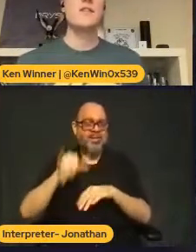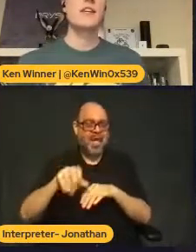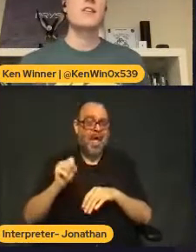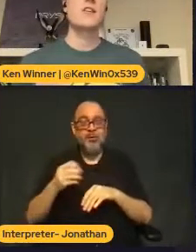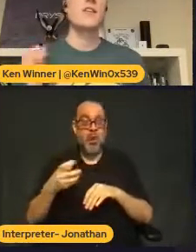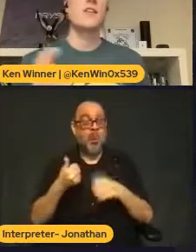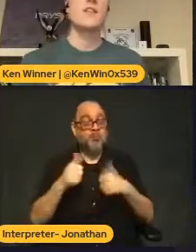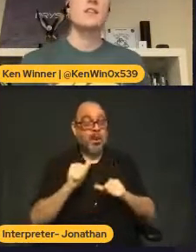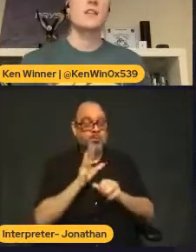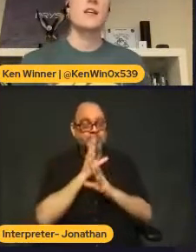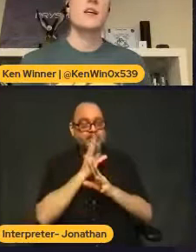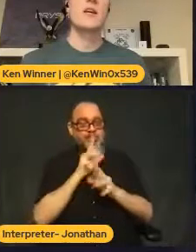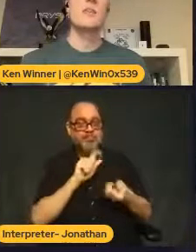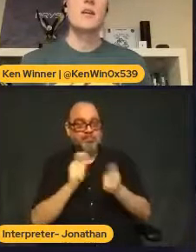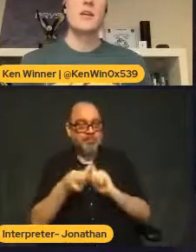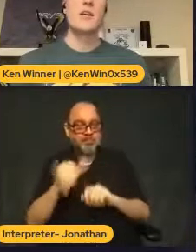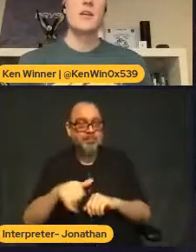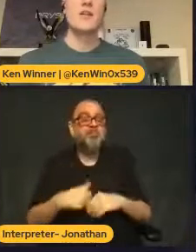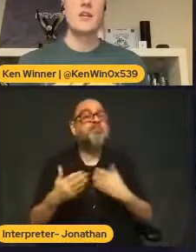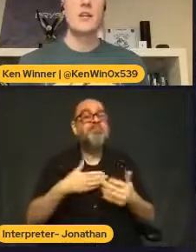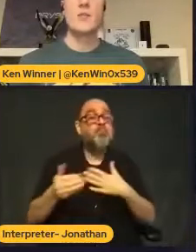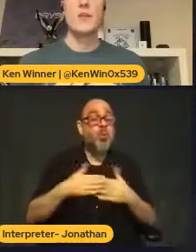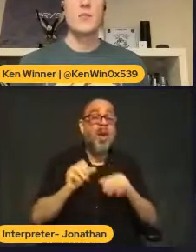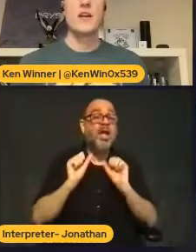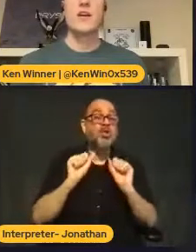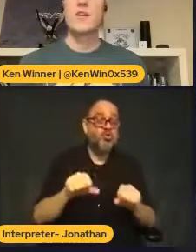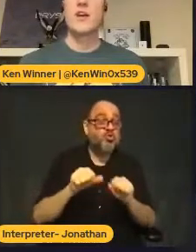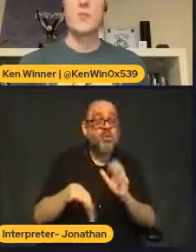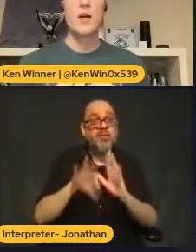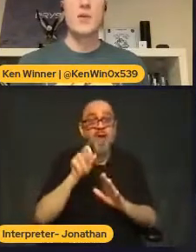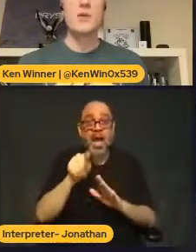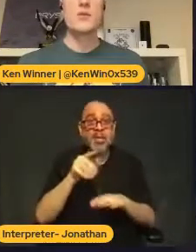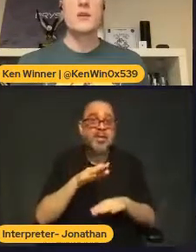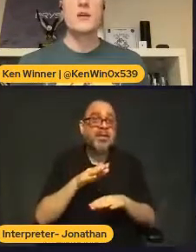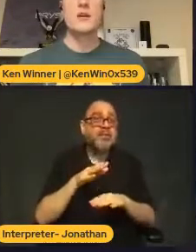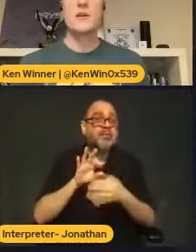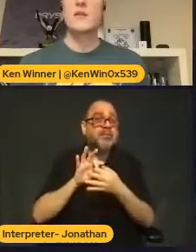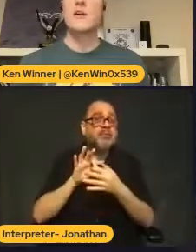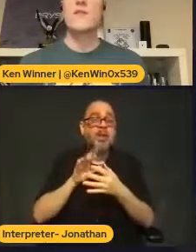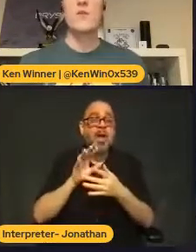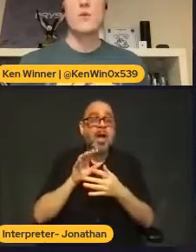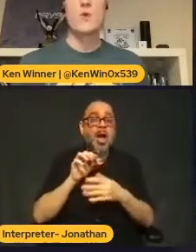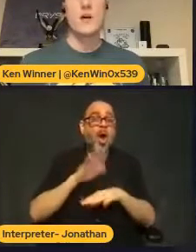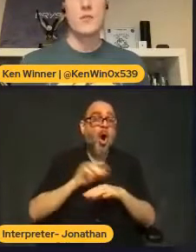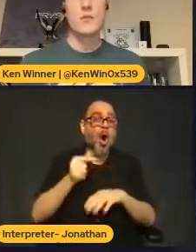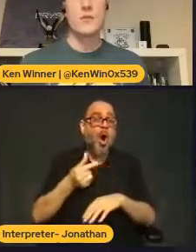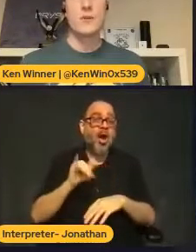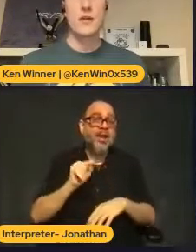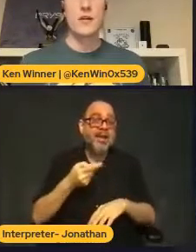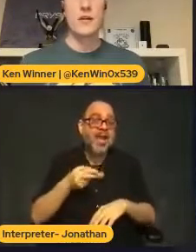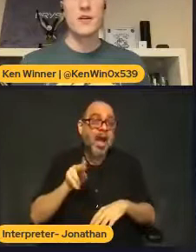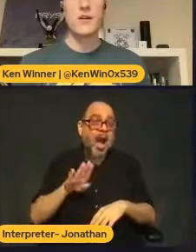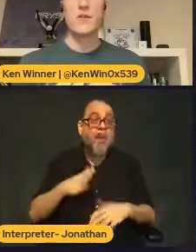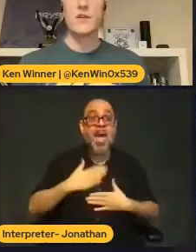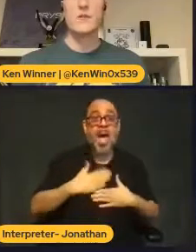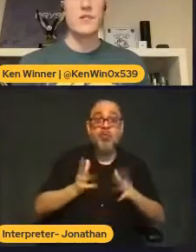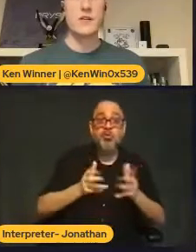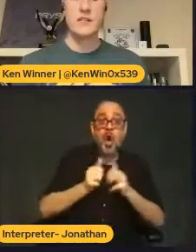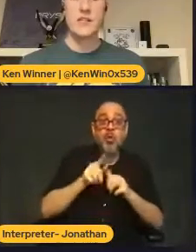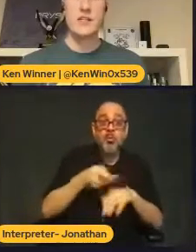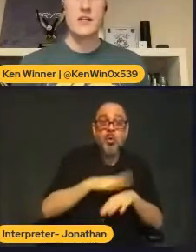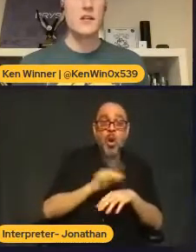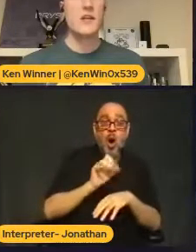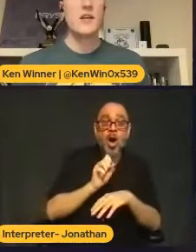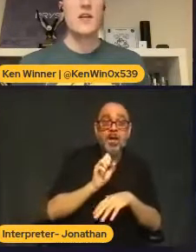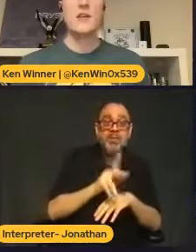Slack. Like I said, you can find this on GitHub. You can hit me up there. I've got a blog post on a full walkthrough on how to go from